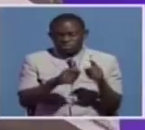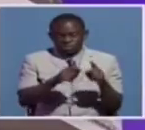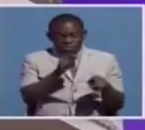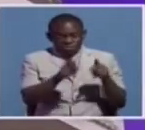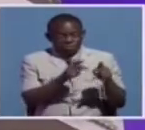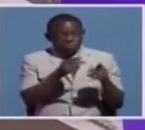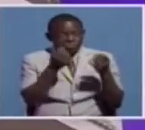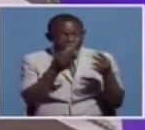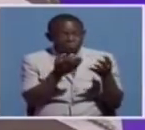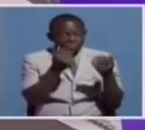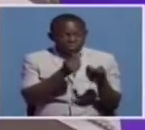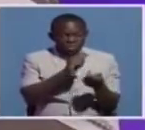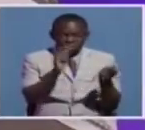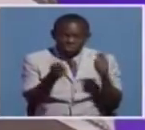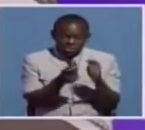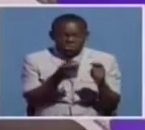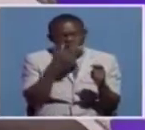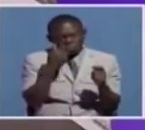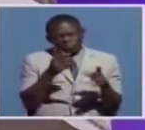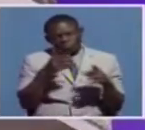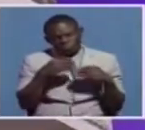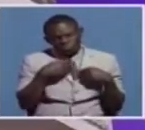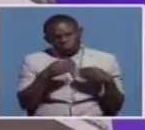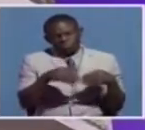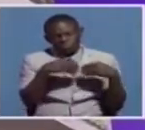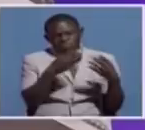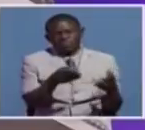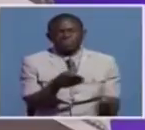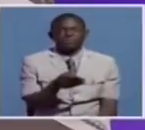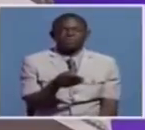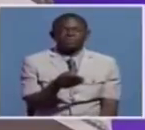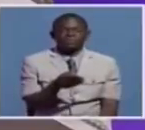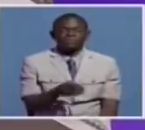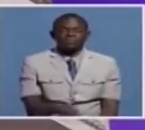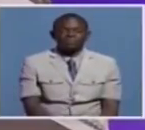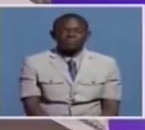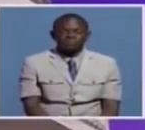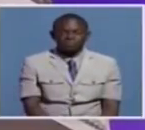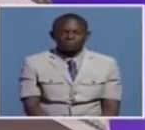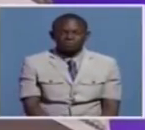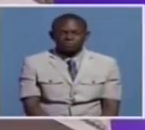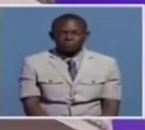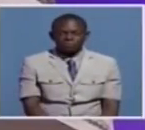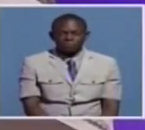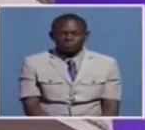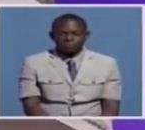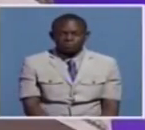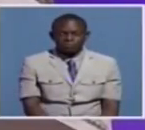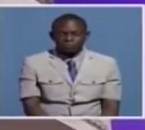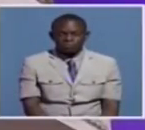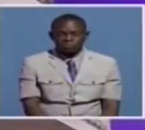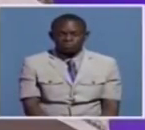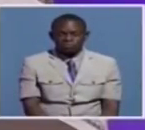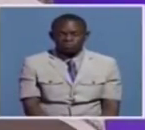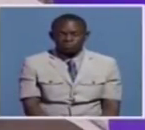be a choice. That's when he agreed that there should be choice. But in fact, one of the biggest things was that